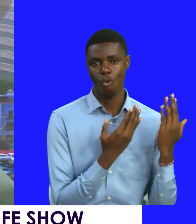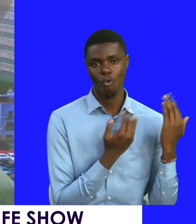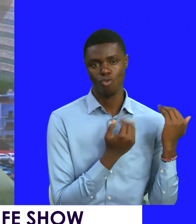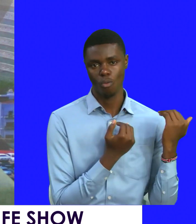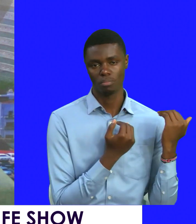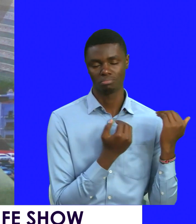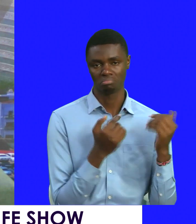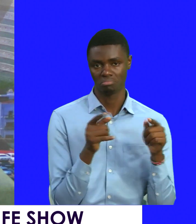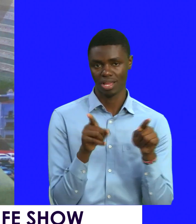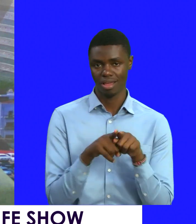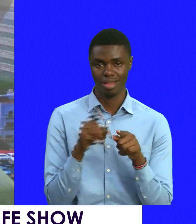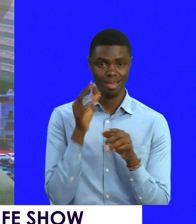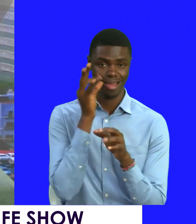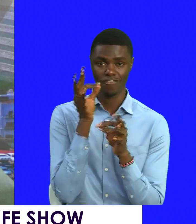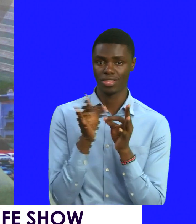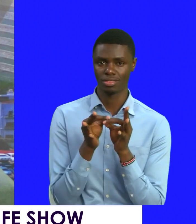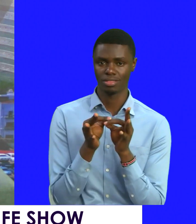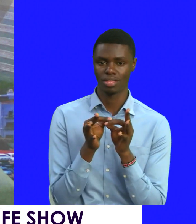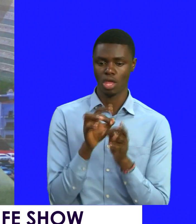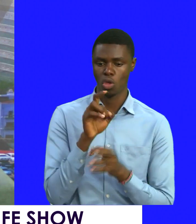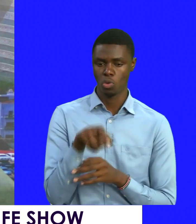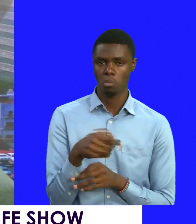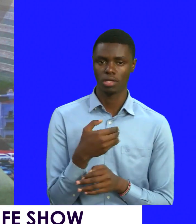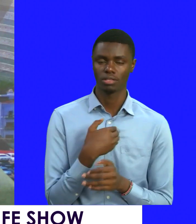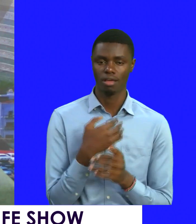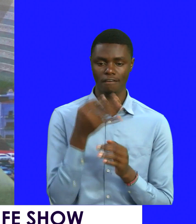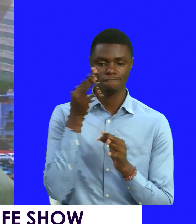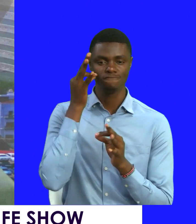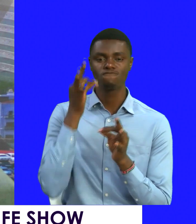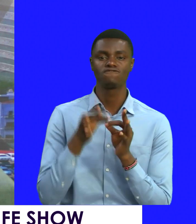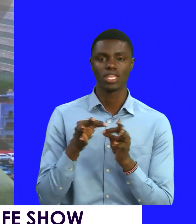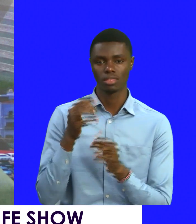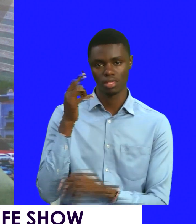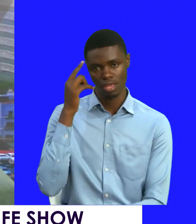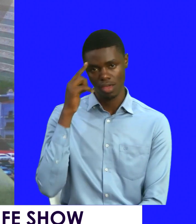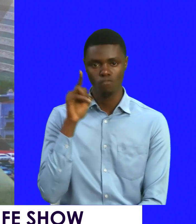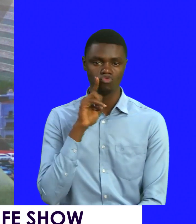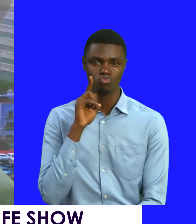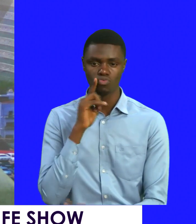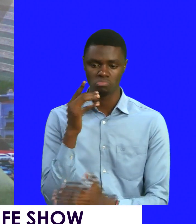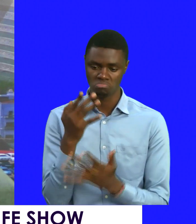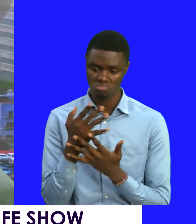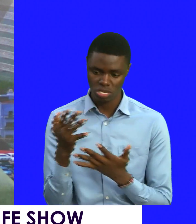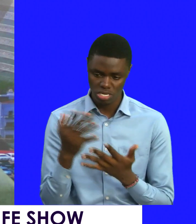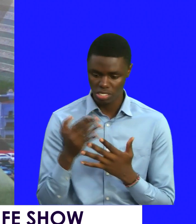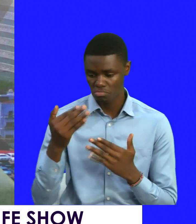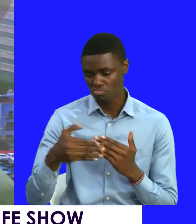and faith. You need to have faith for tomorrow, that things will be okay.